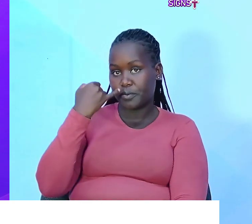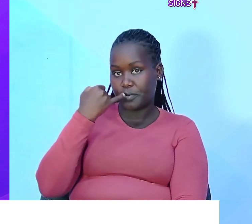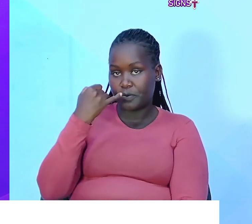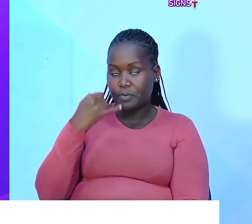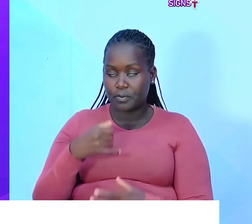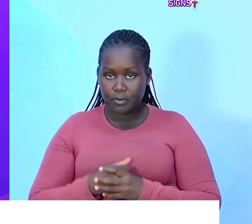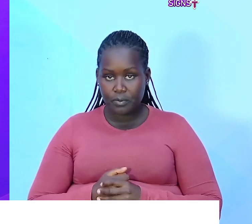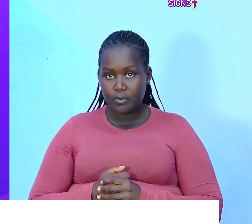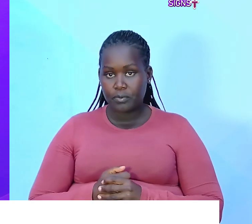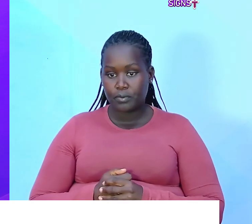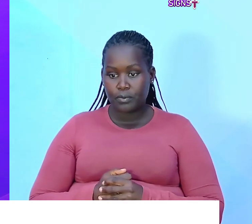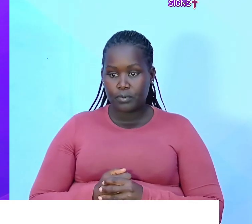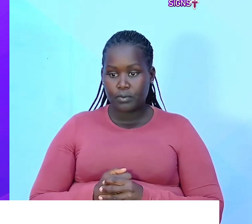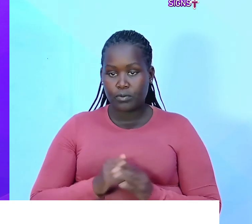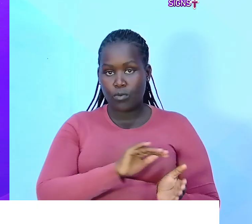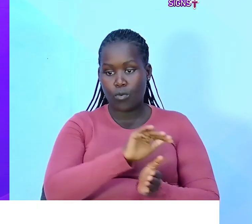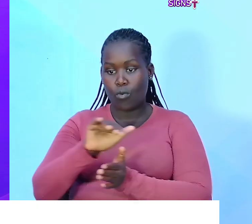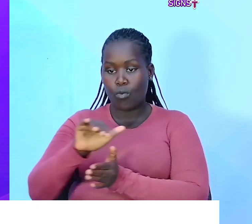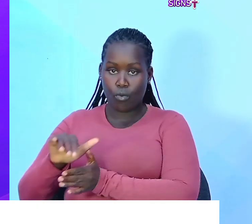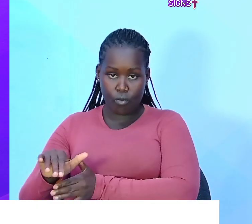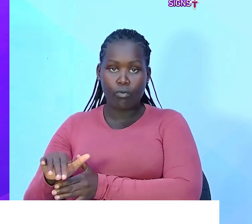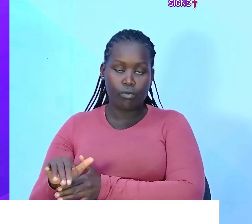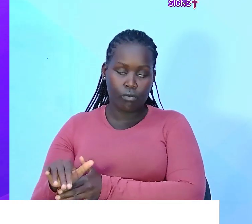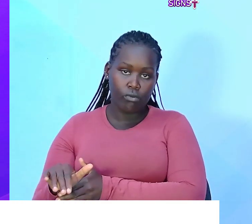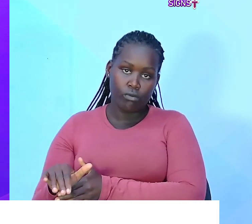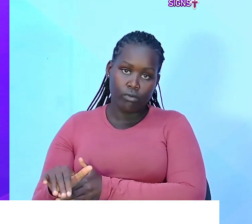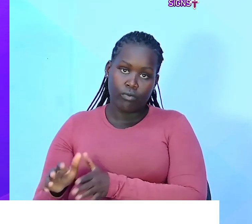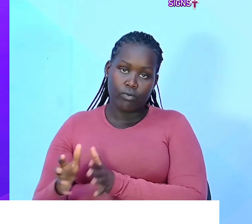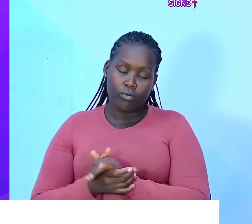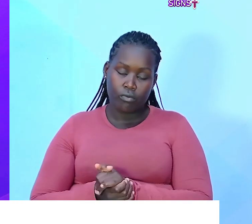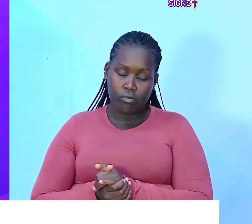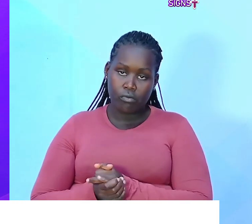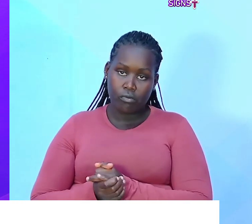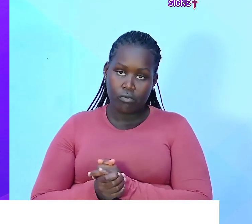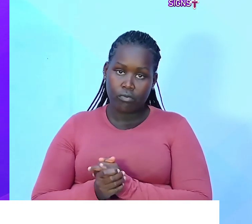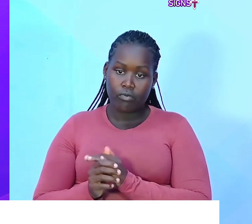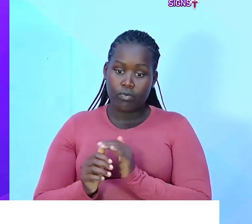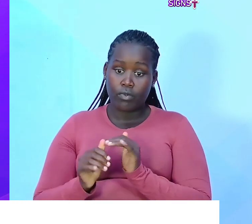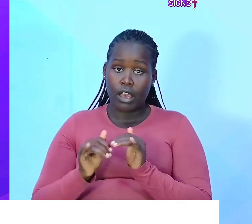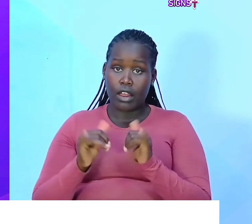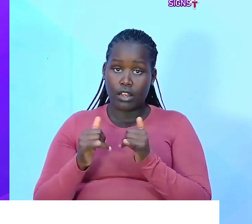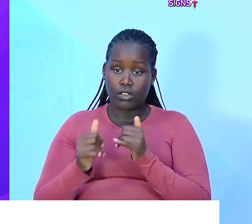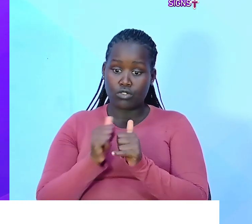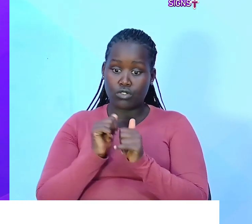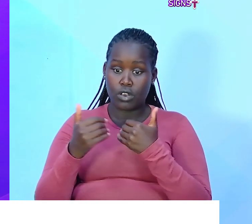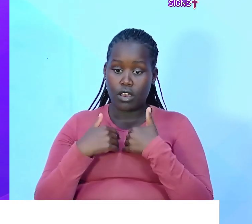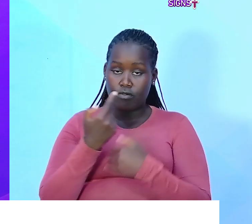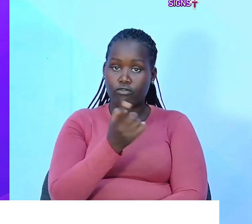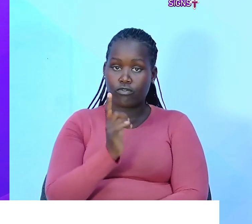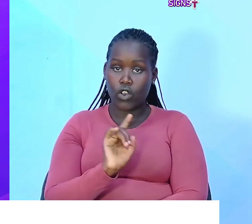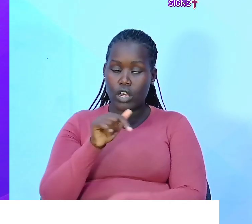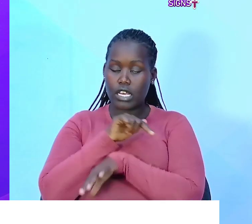Irene Chebiwot. Now, straight to the latest stories that we have for you from our newsrooms this